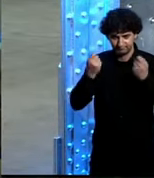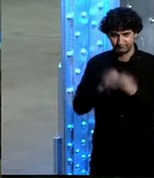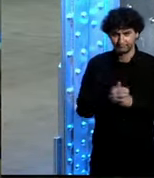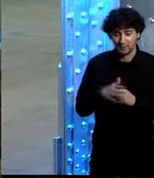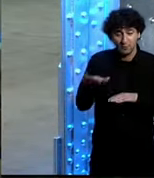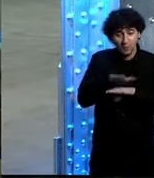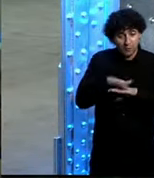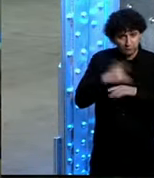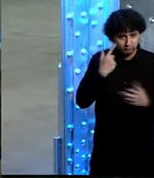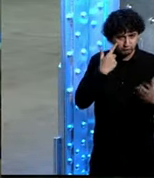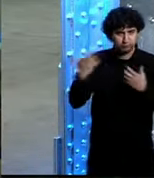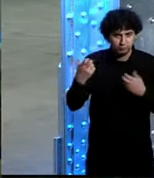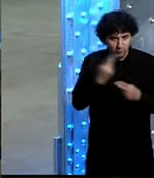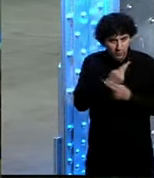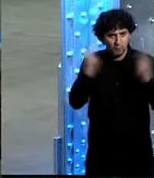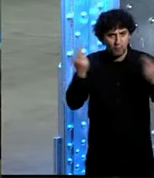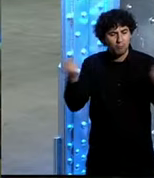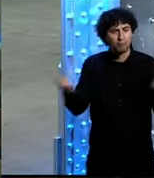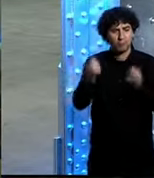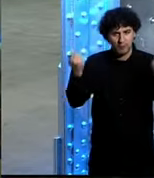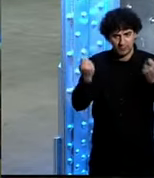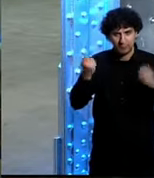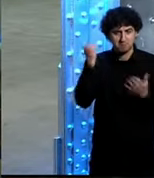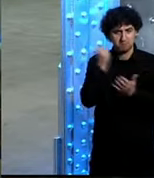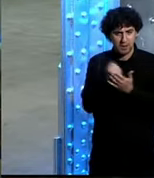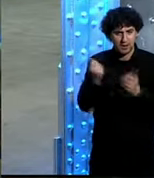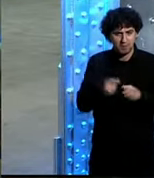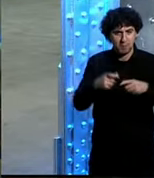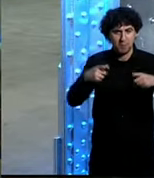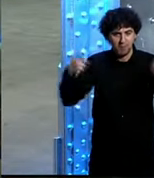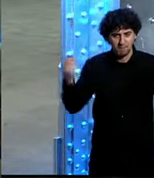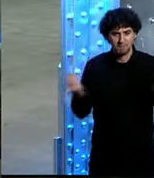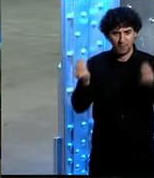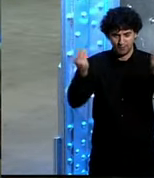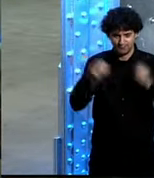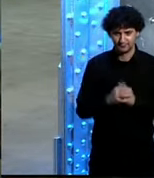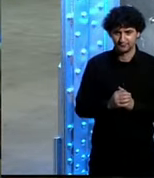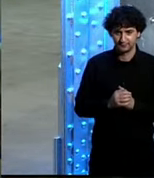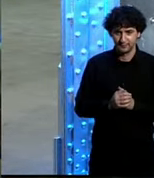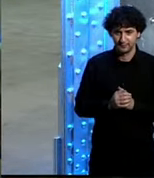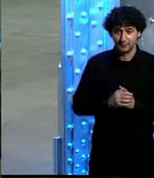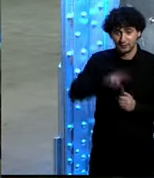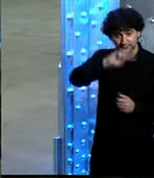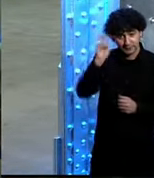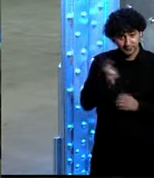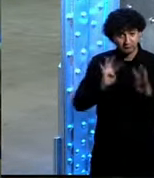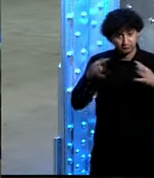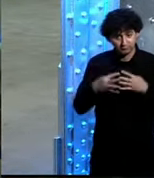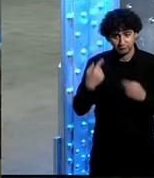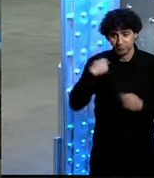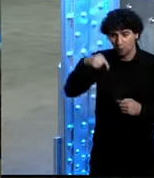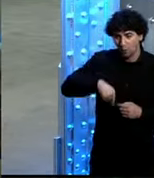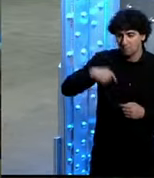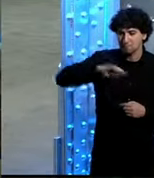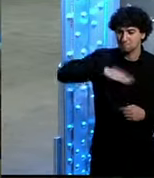get some returns in terms, not only in financial terms, but also in terms of importance. We had lots of importance returns.